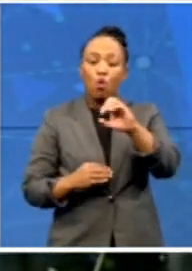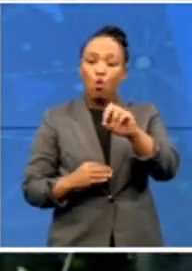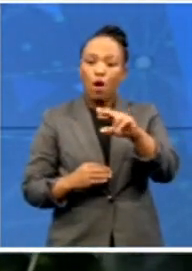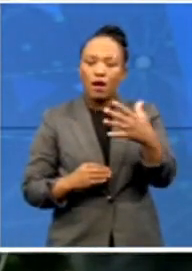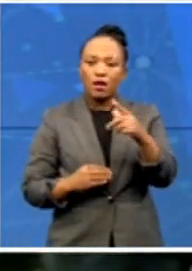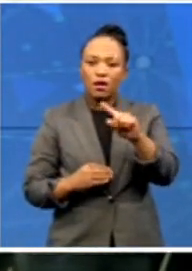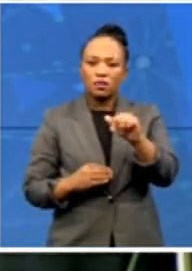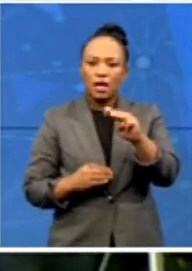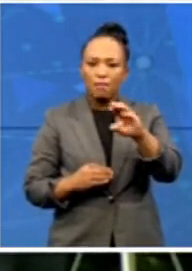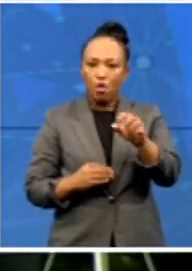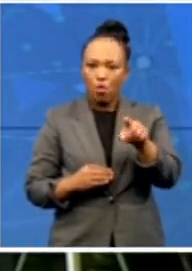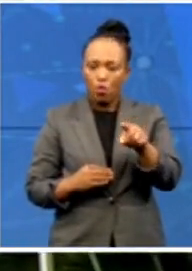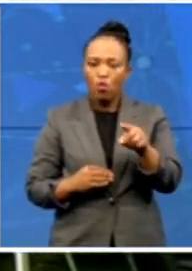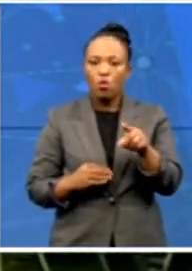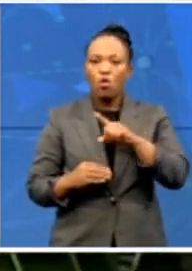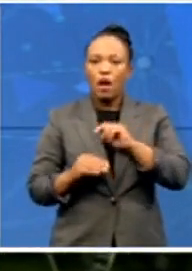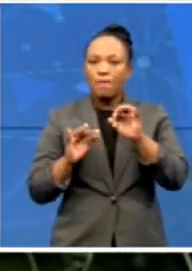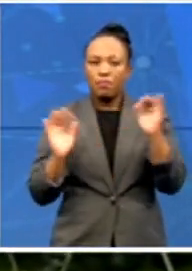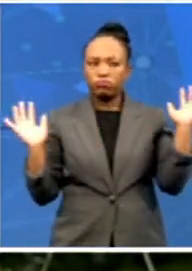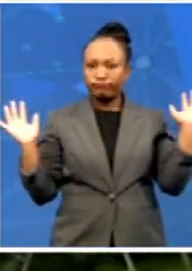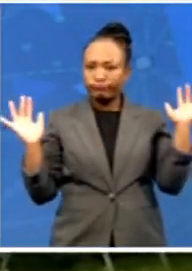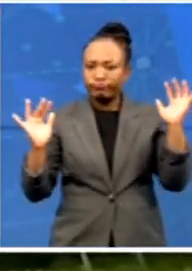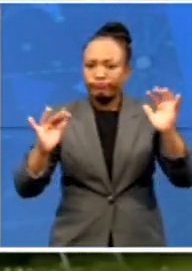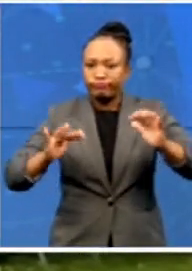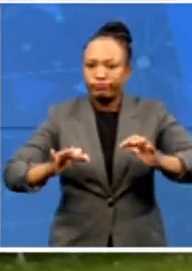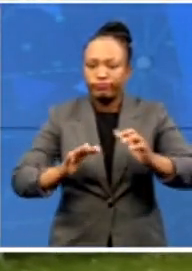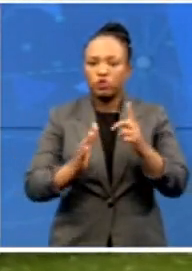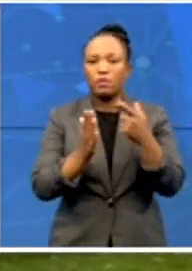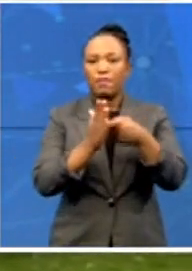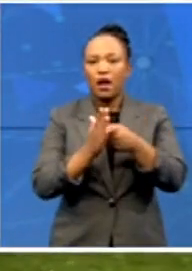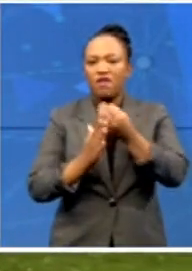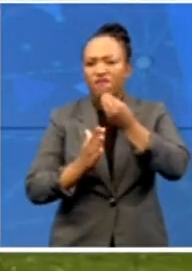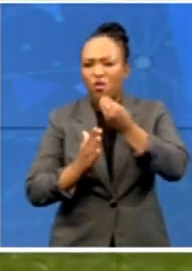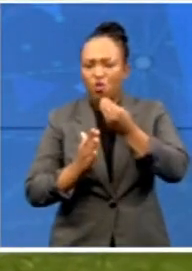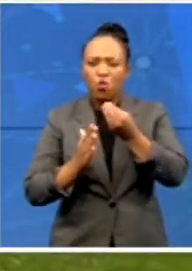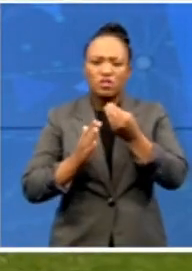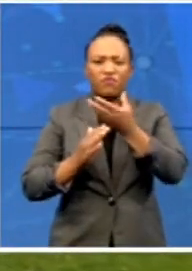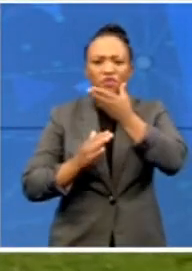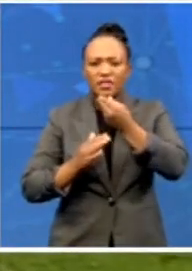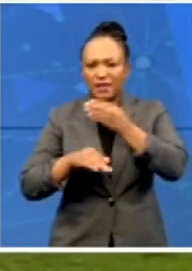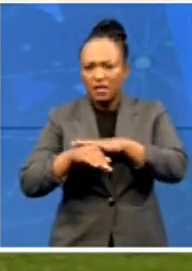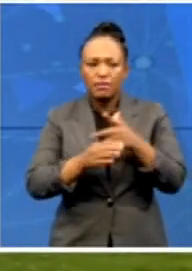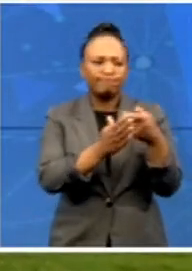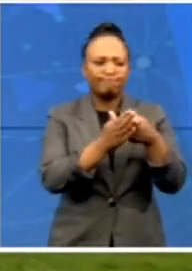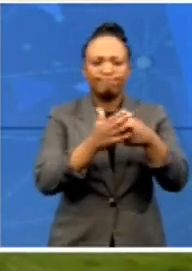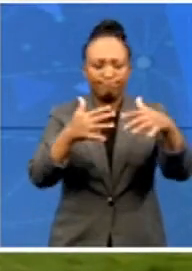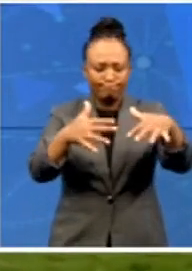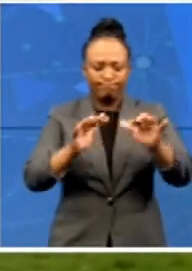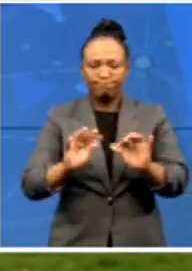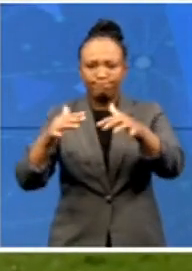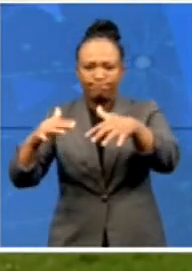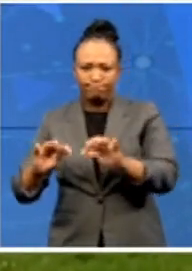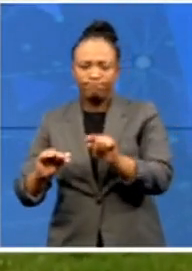Mthatha for your grocery shopping for the festive season. Also talking about the OR Tambo region, you will know that we have